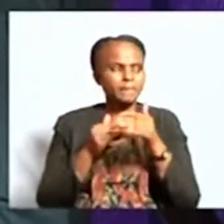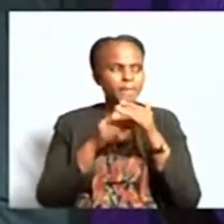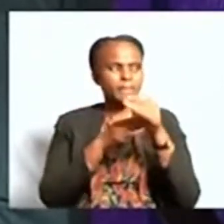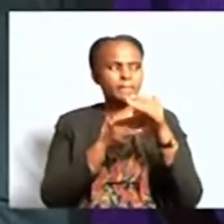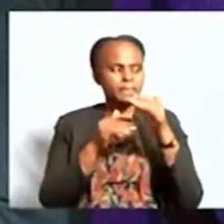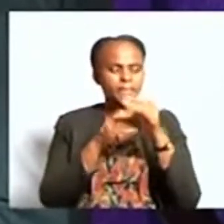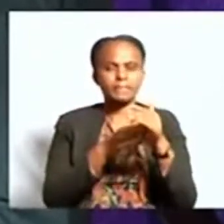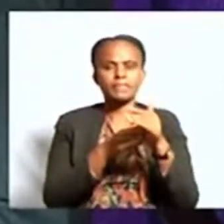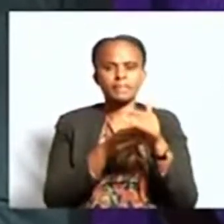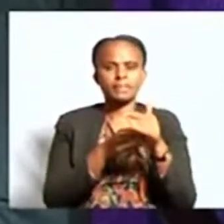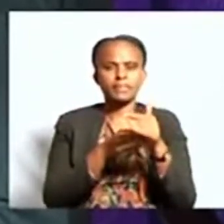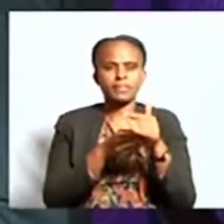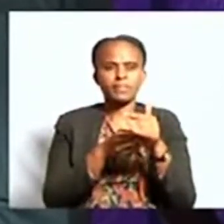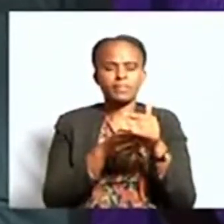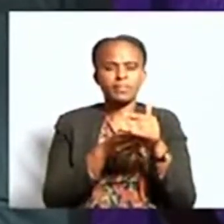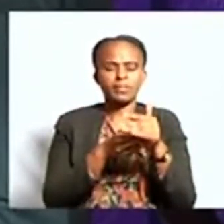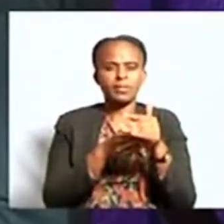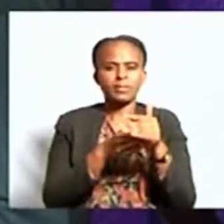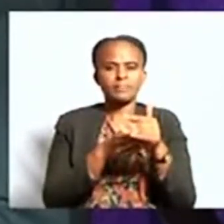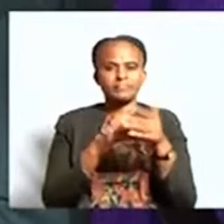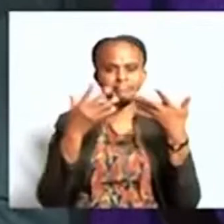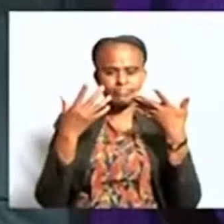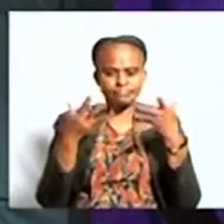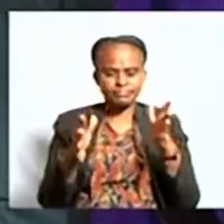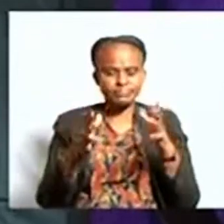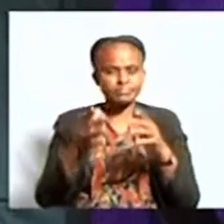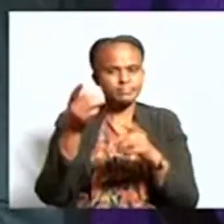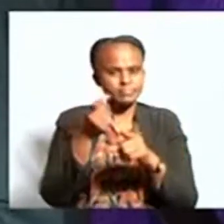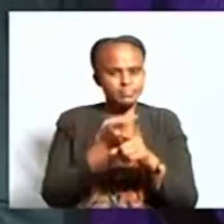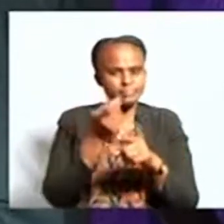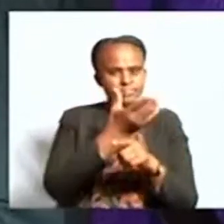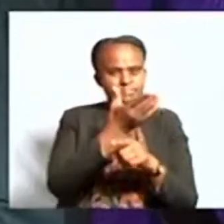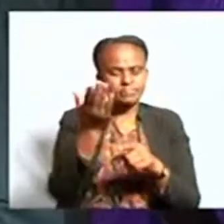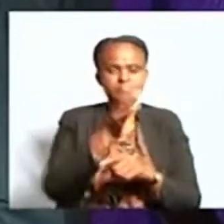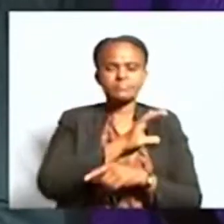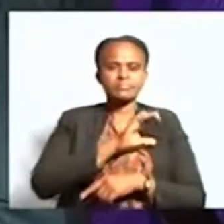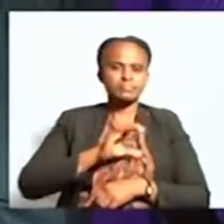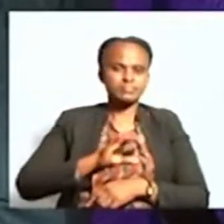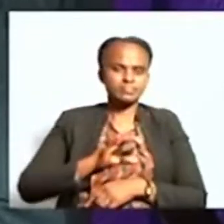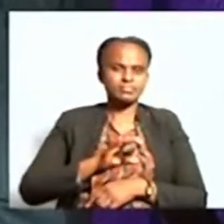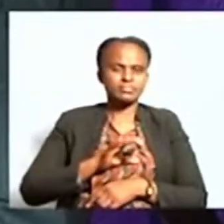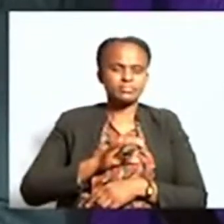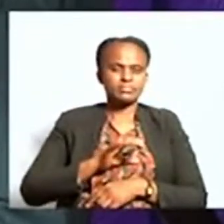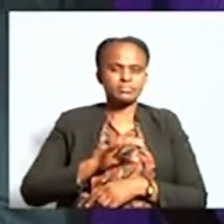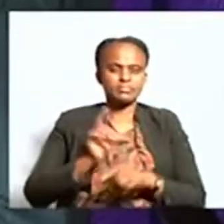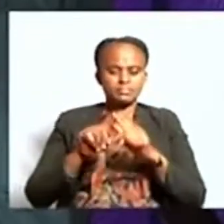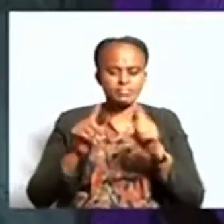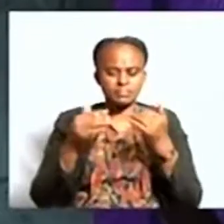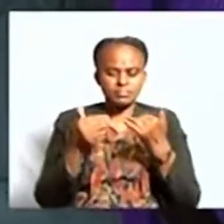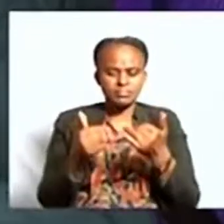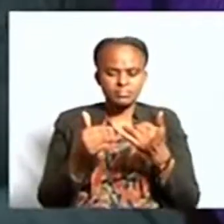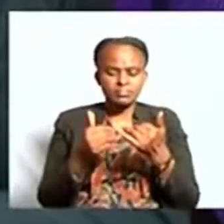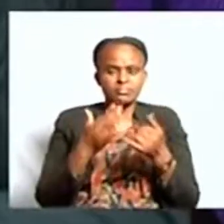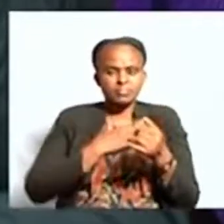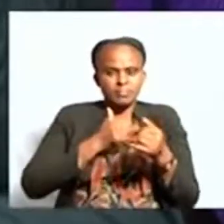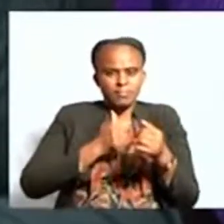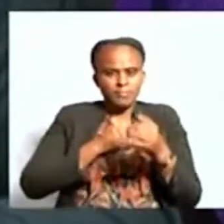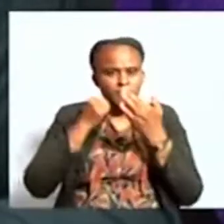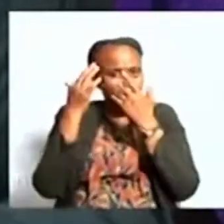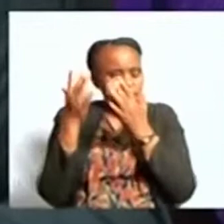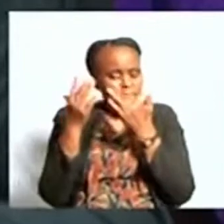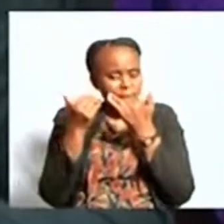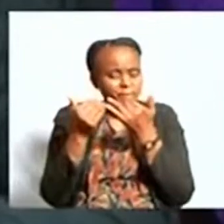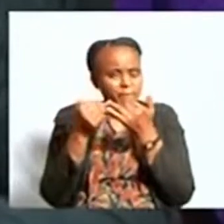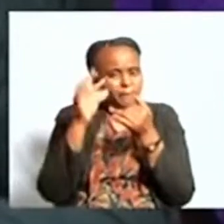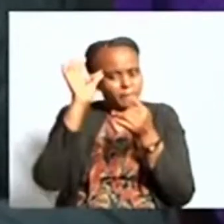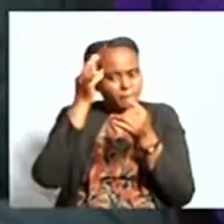against the perceived loss from the company. But I wish to